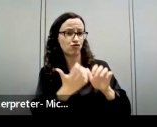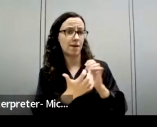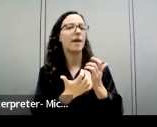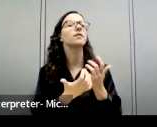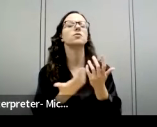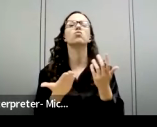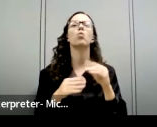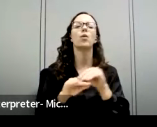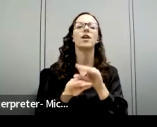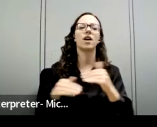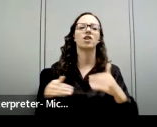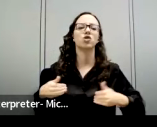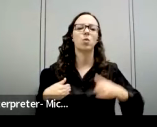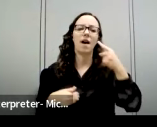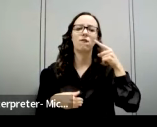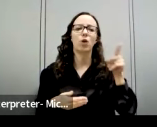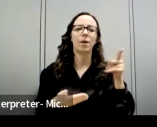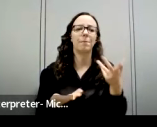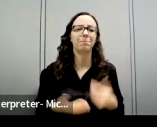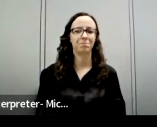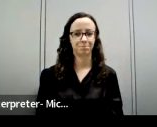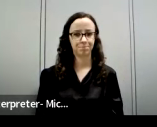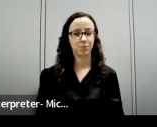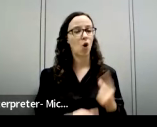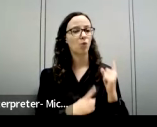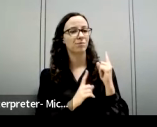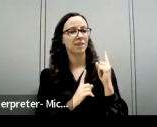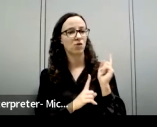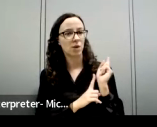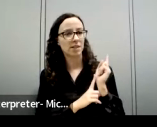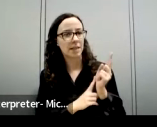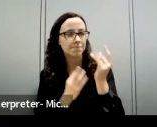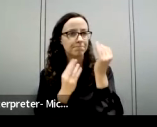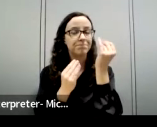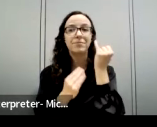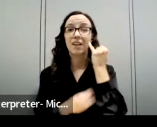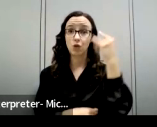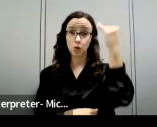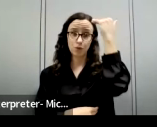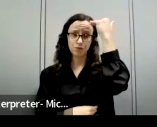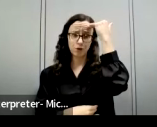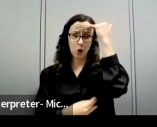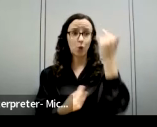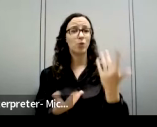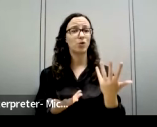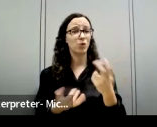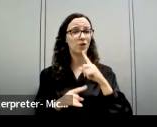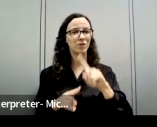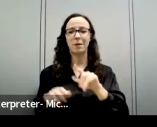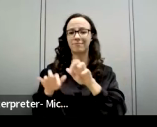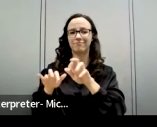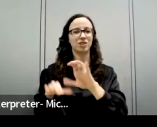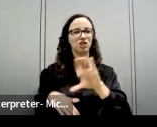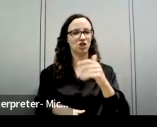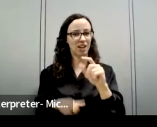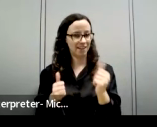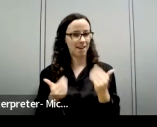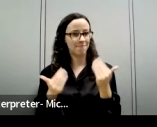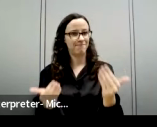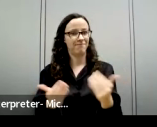you a second to think about it. And if you think you know what you would say, write that in the chat.